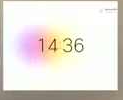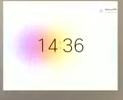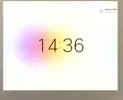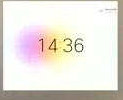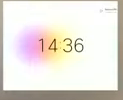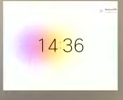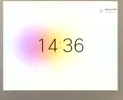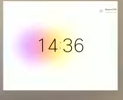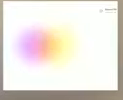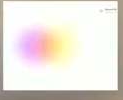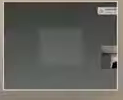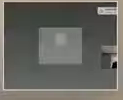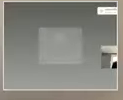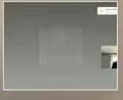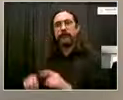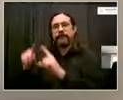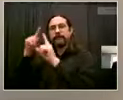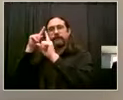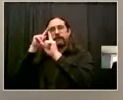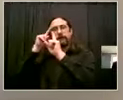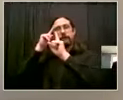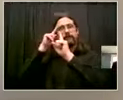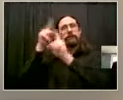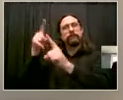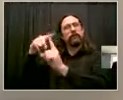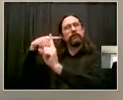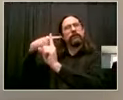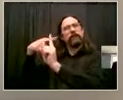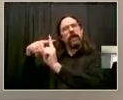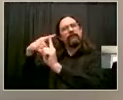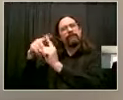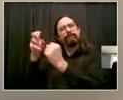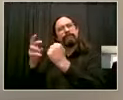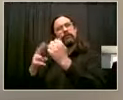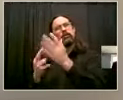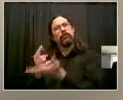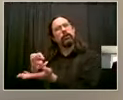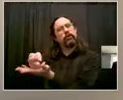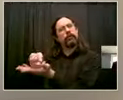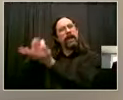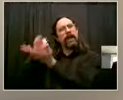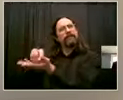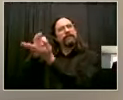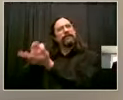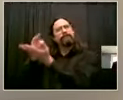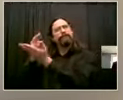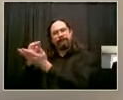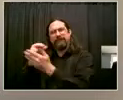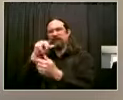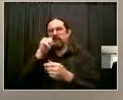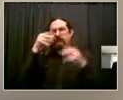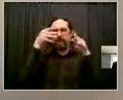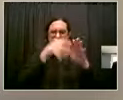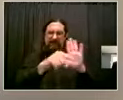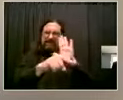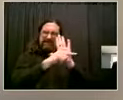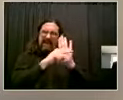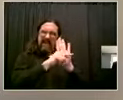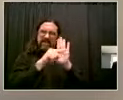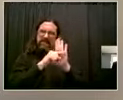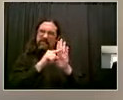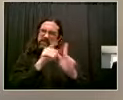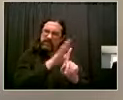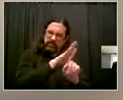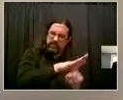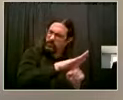poverty, of housing insecurity, and of lack of mental health treatment. So when we make these priorities, when we change